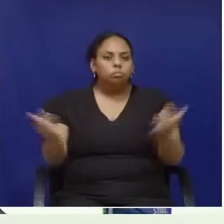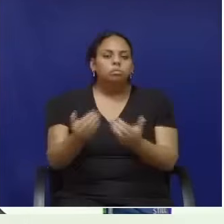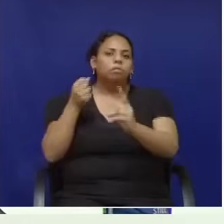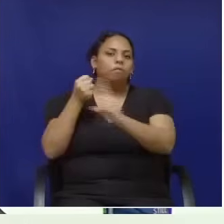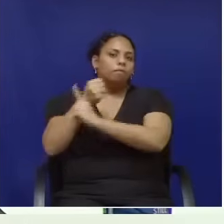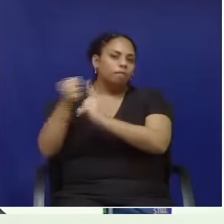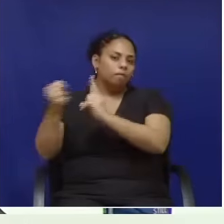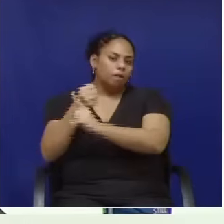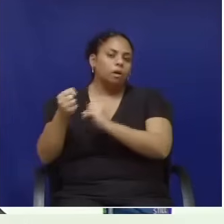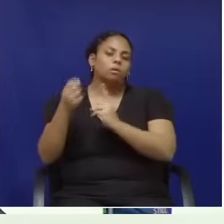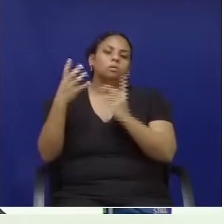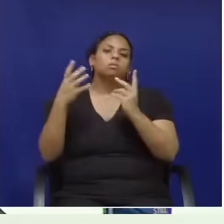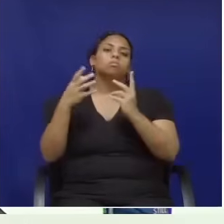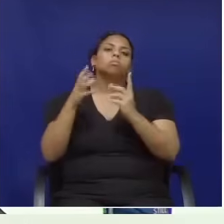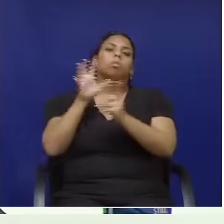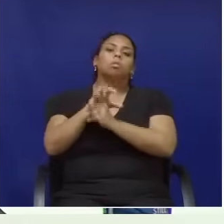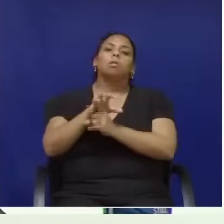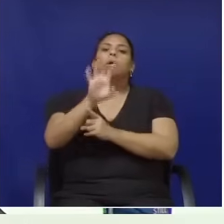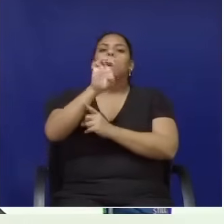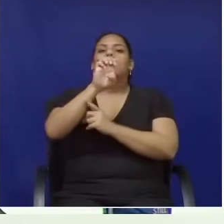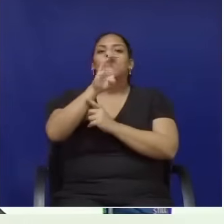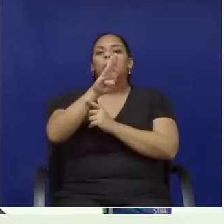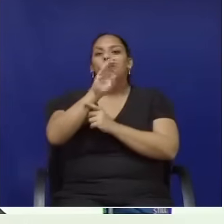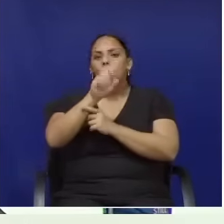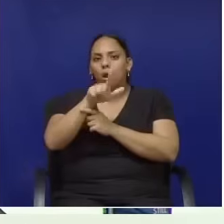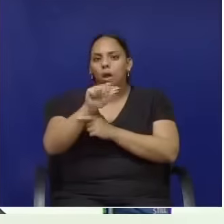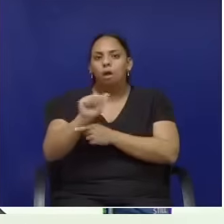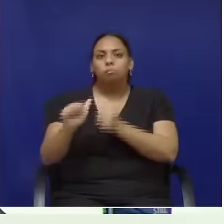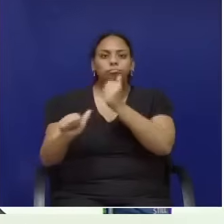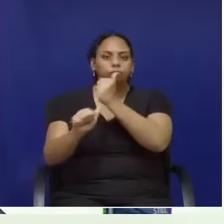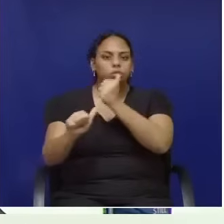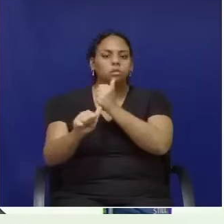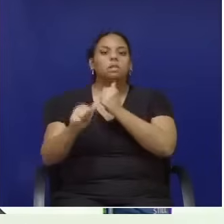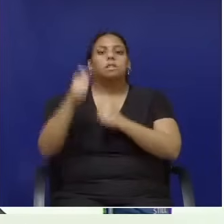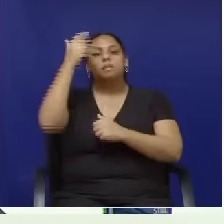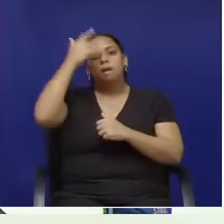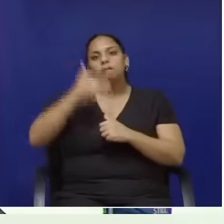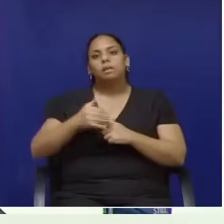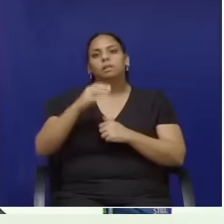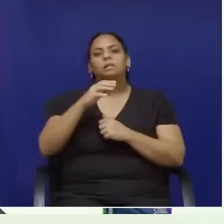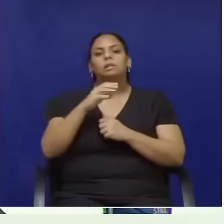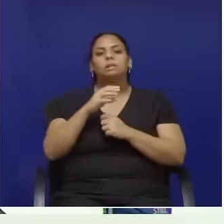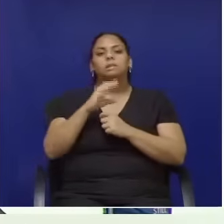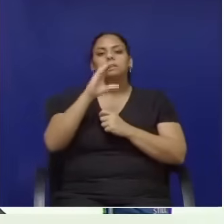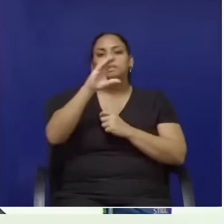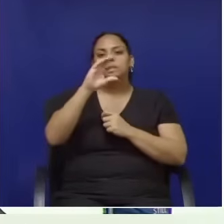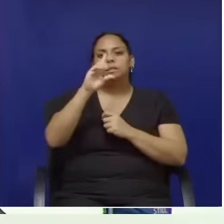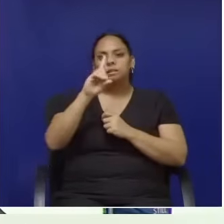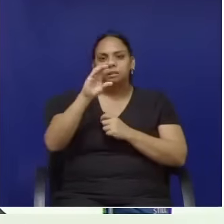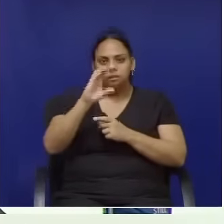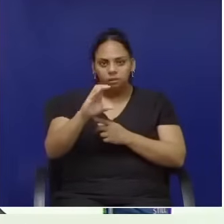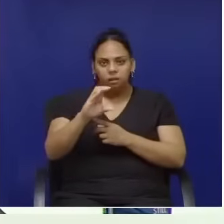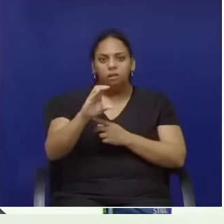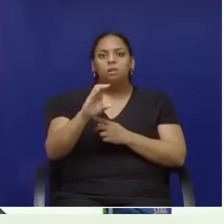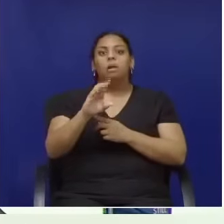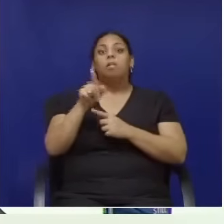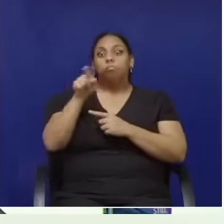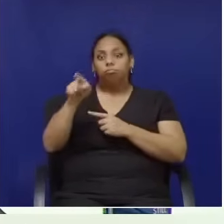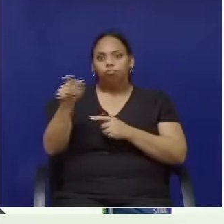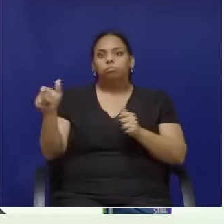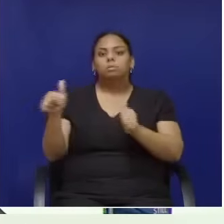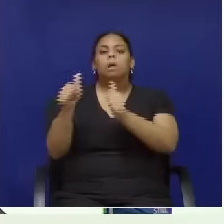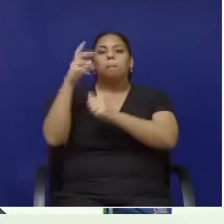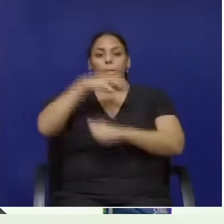and in terms of the responsive capability of the Africa CDC. It is in that regard that the President